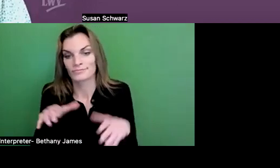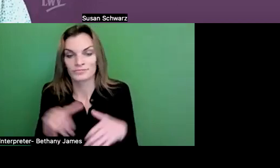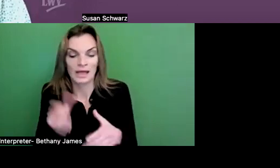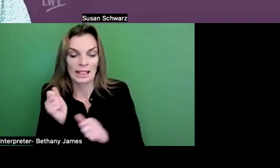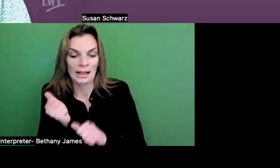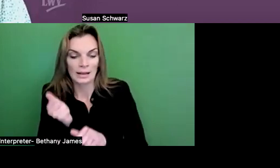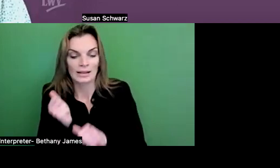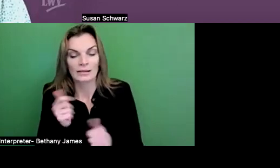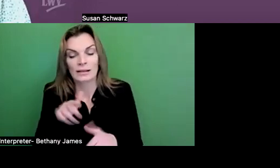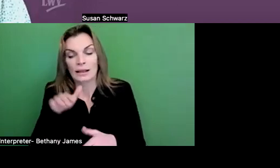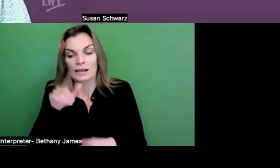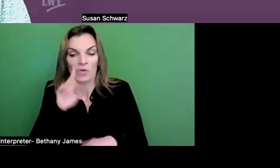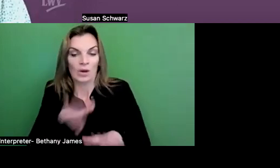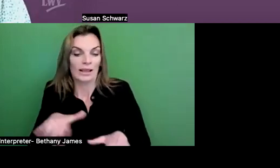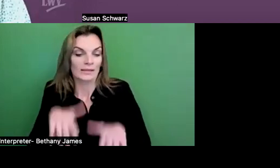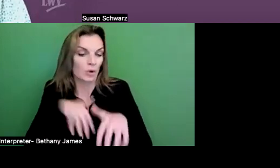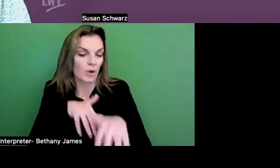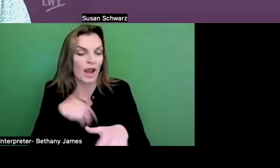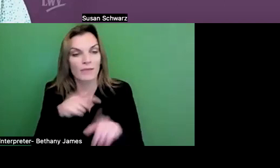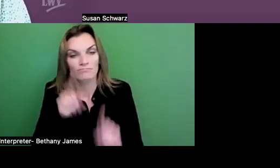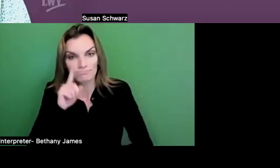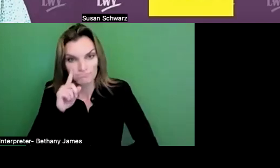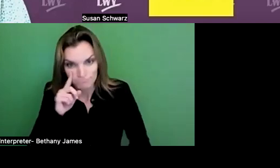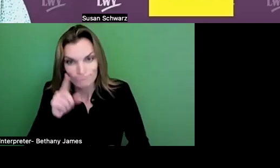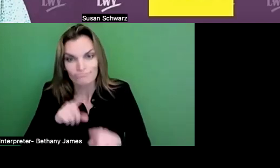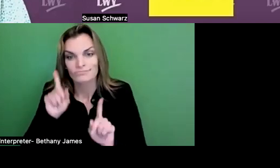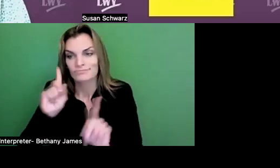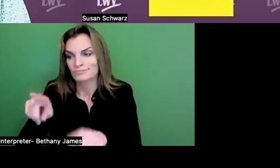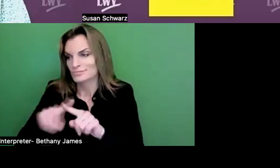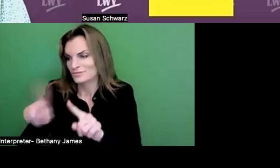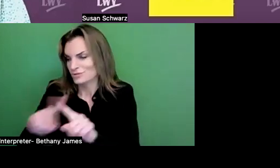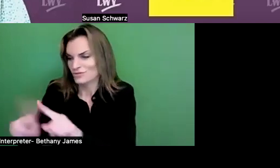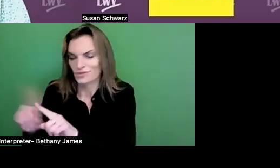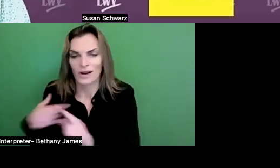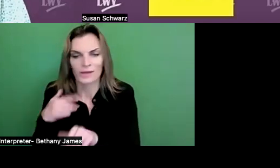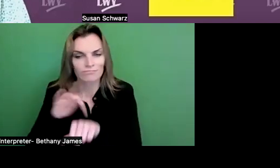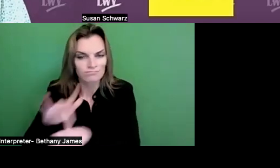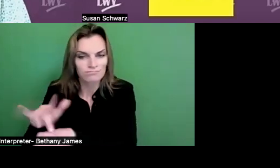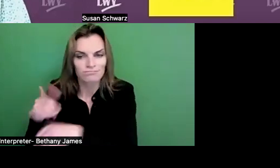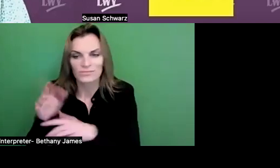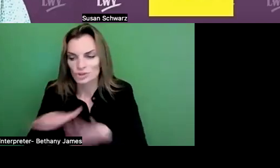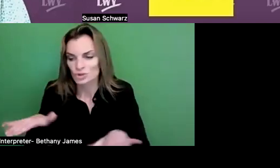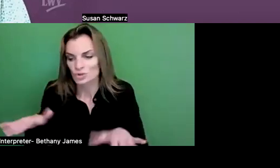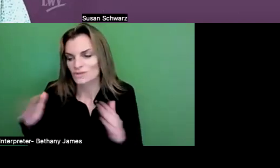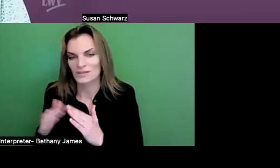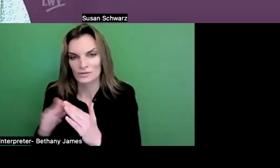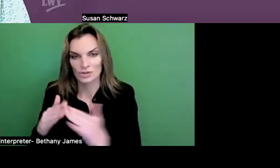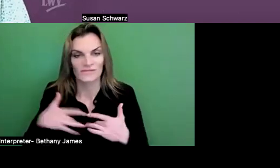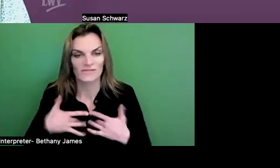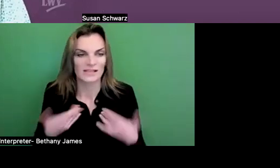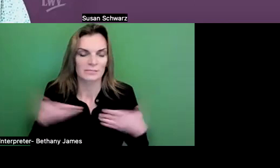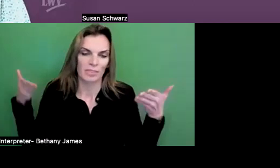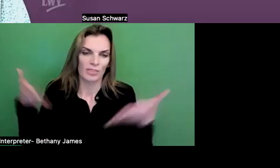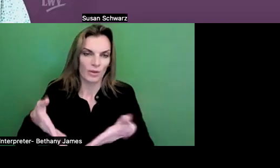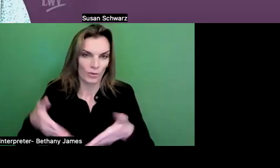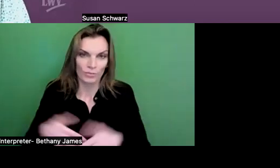to attending Road to Freedom March to attending all Children's Village events, I am there.